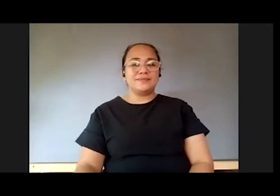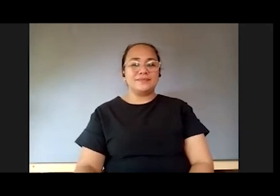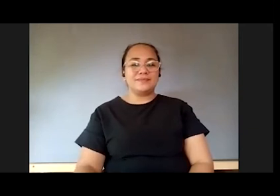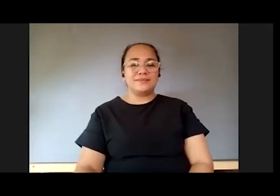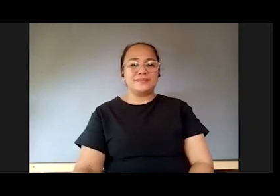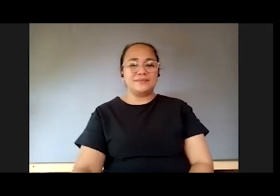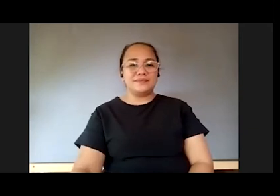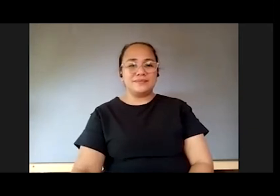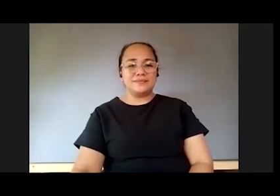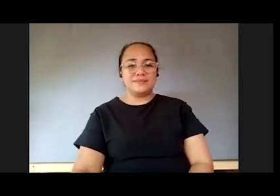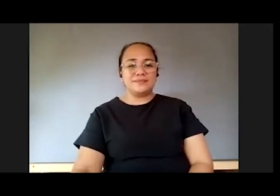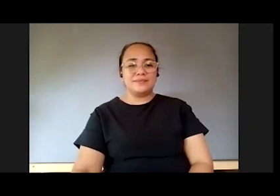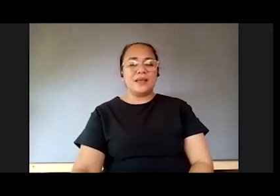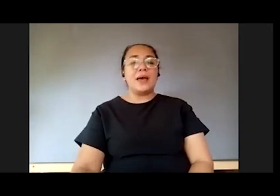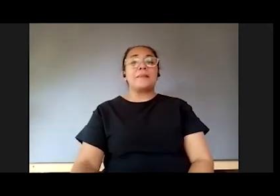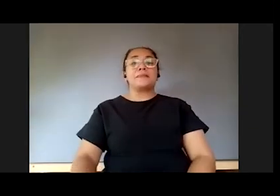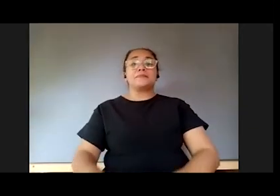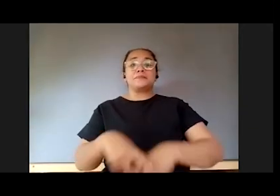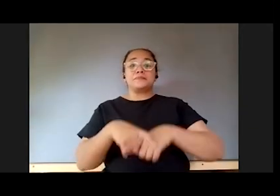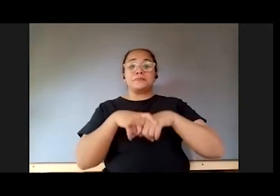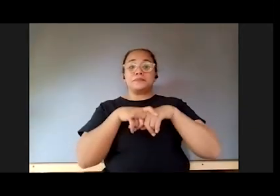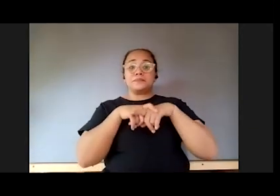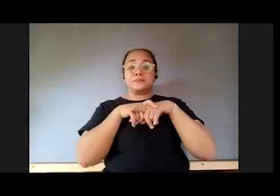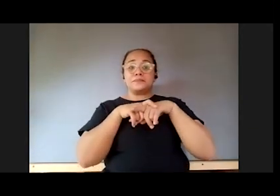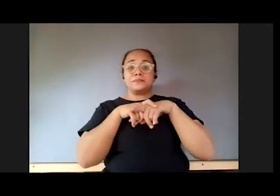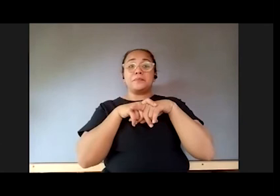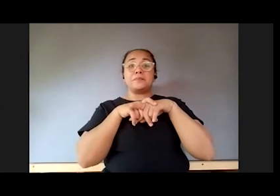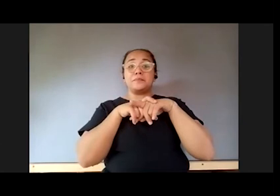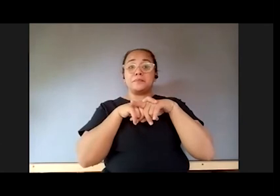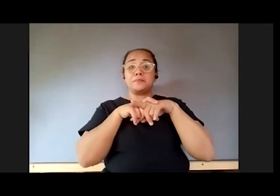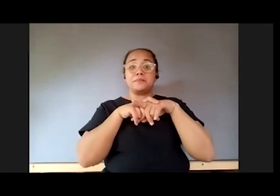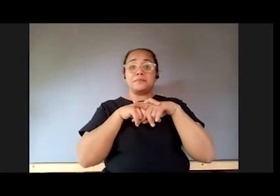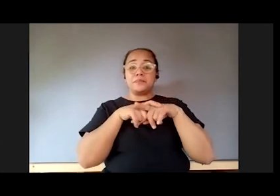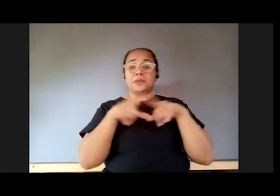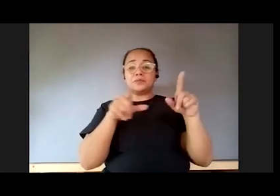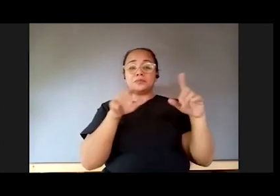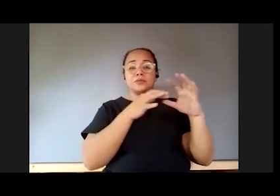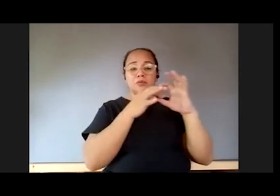But you can also shorten it to how many boys and how many girls.